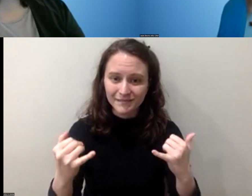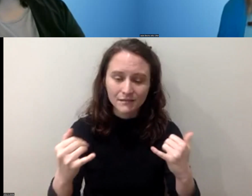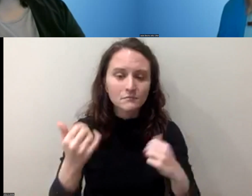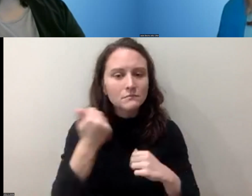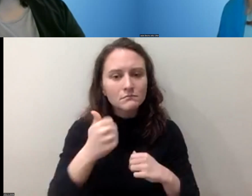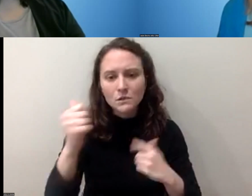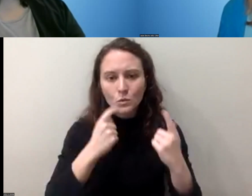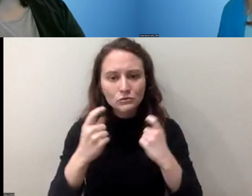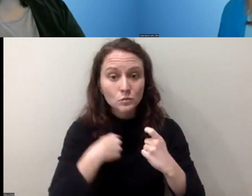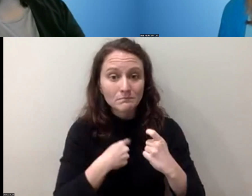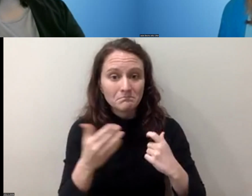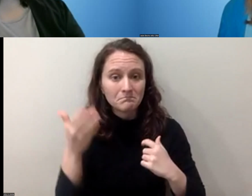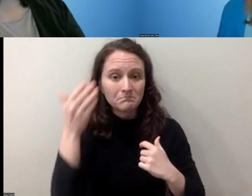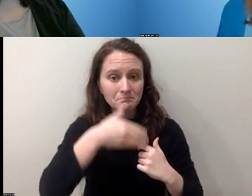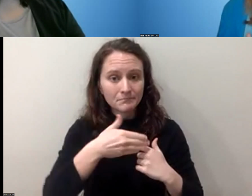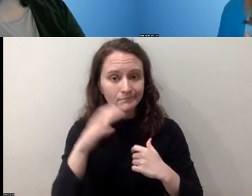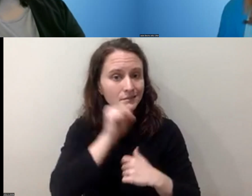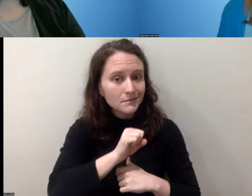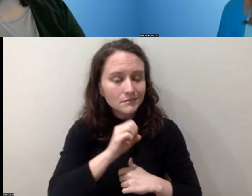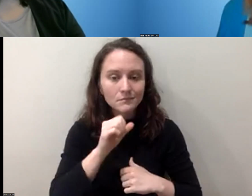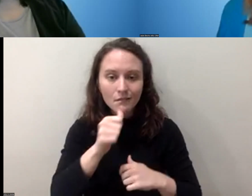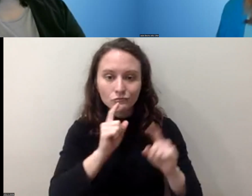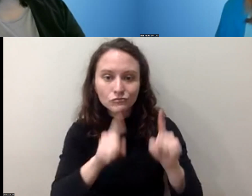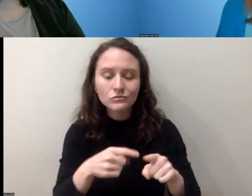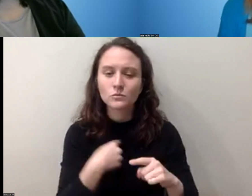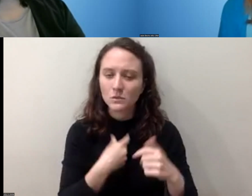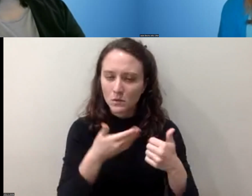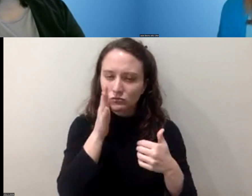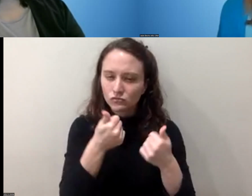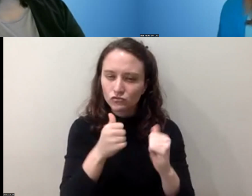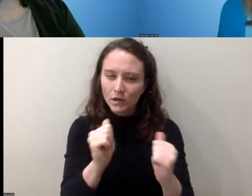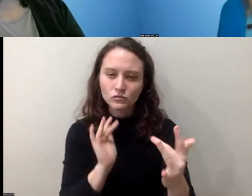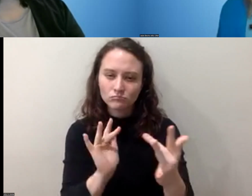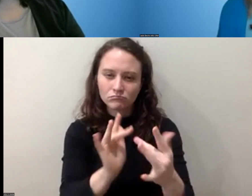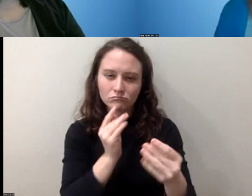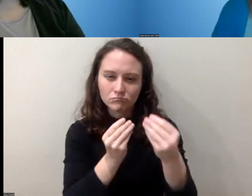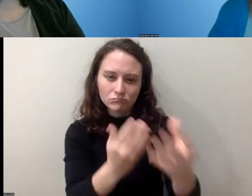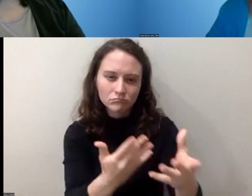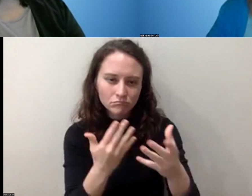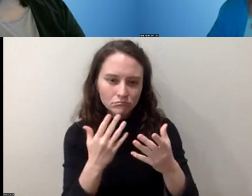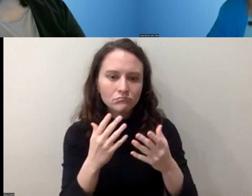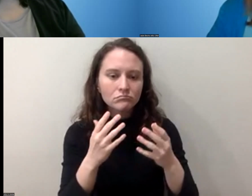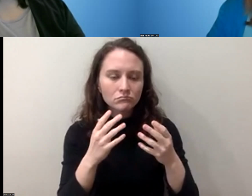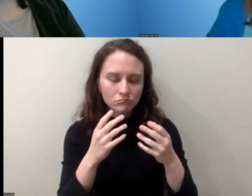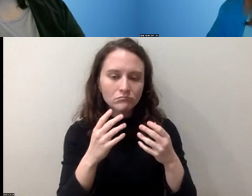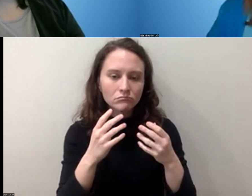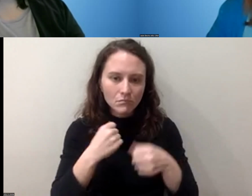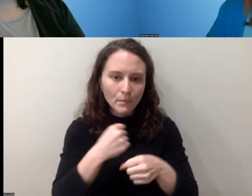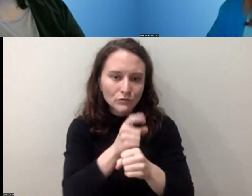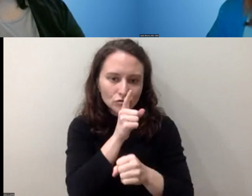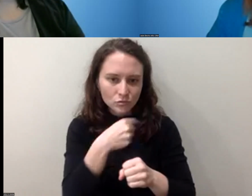to answer, or we will try and reach out for to folks to see if we can